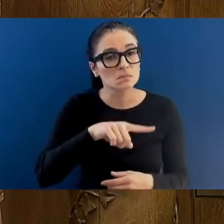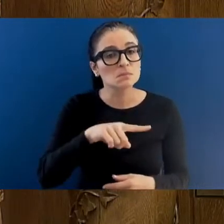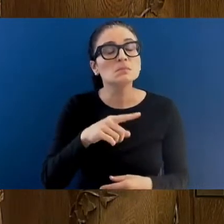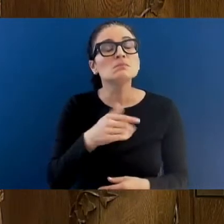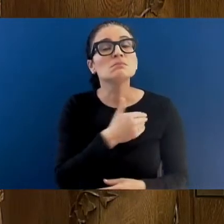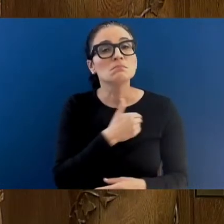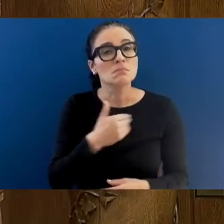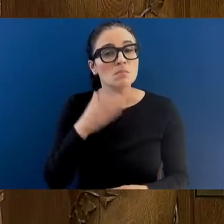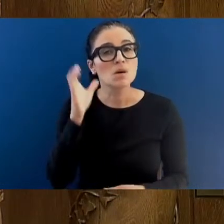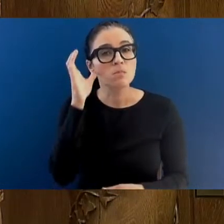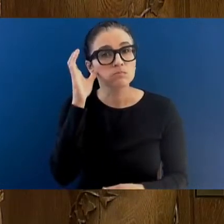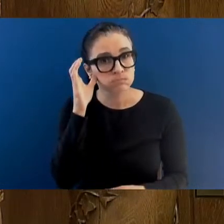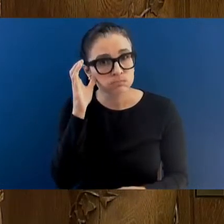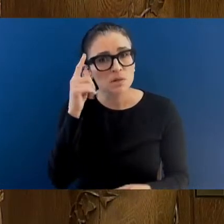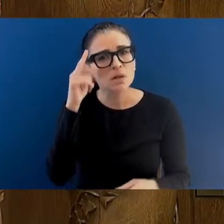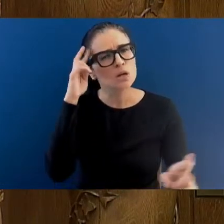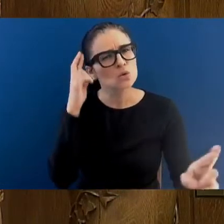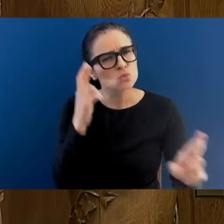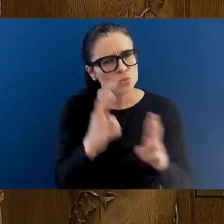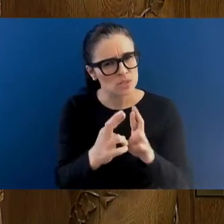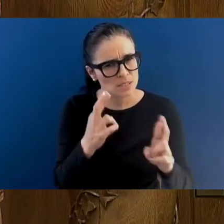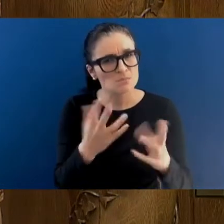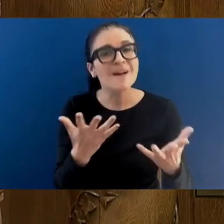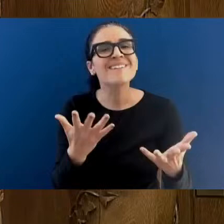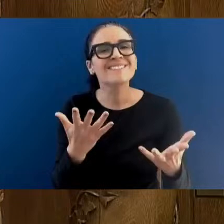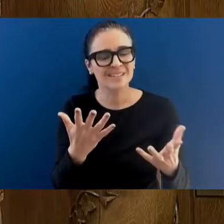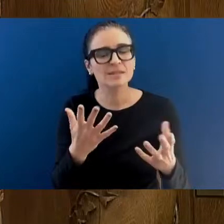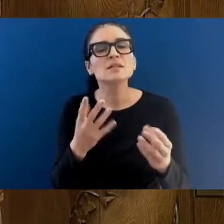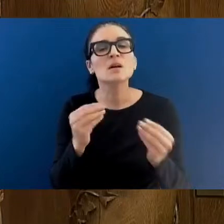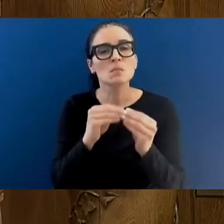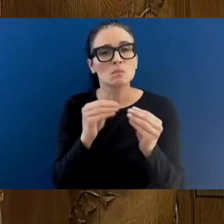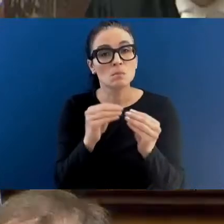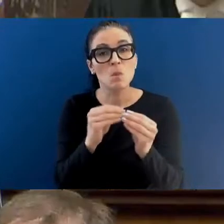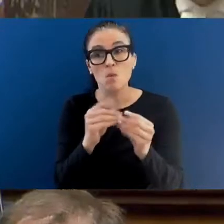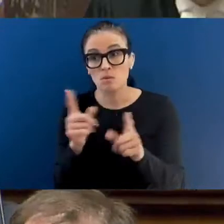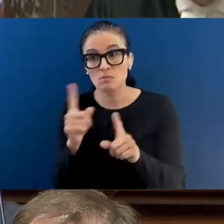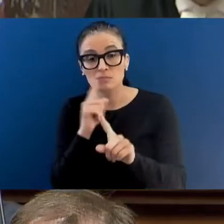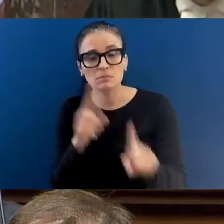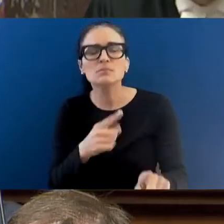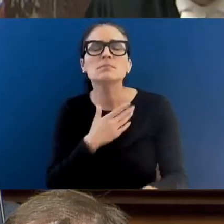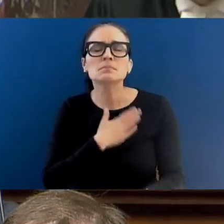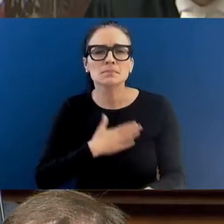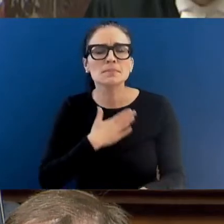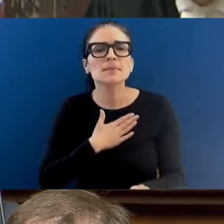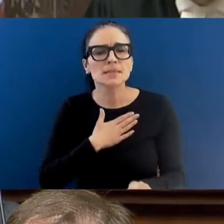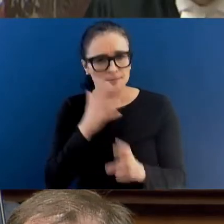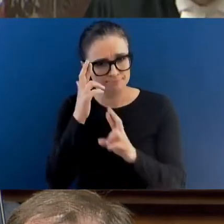manner. Attorney General. Thank you, Mr. Speaker. Yesterday, we gathered